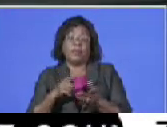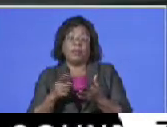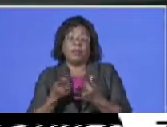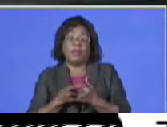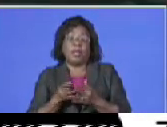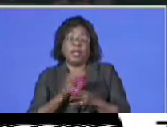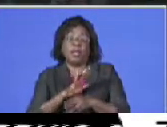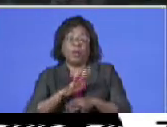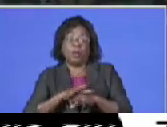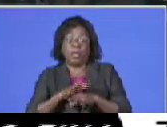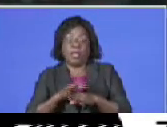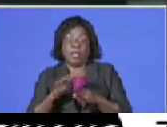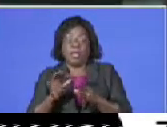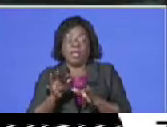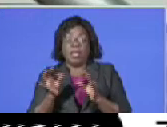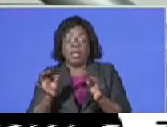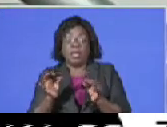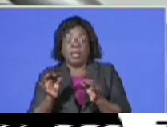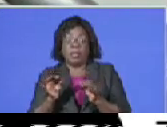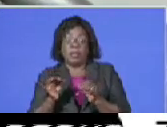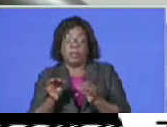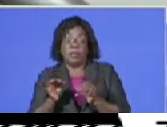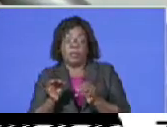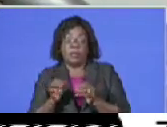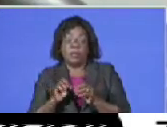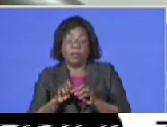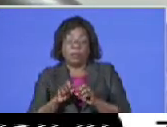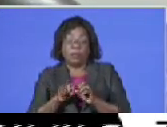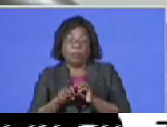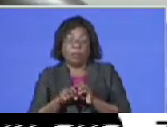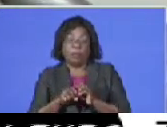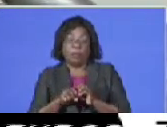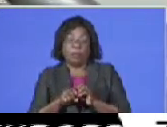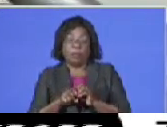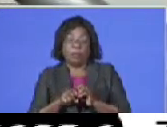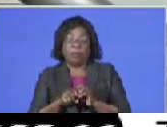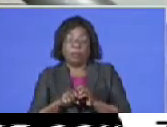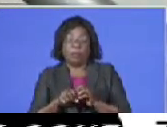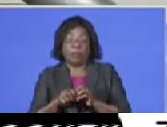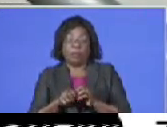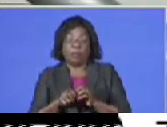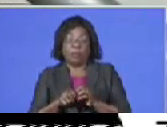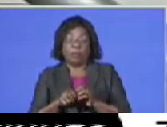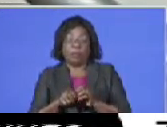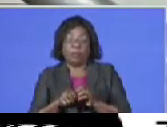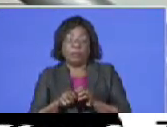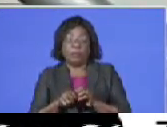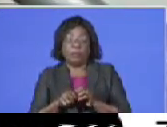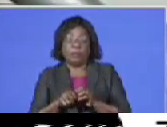call our agents or they email the request into us,